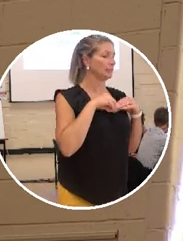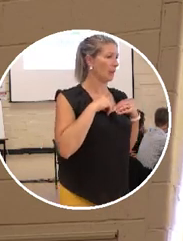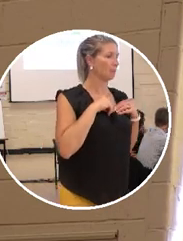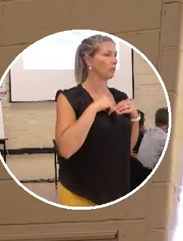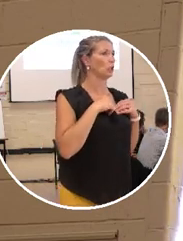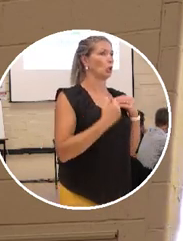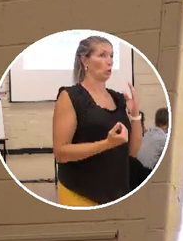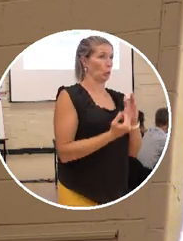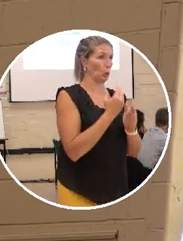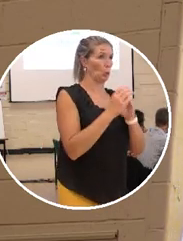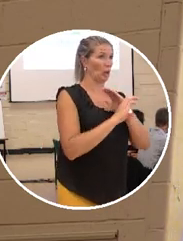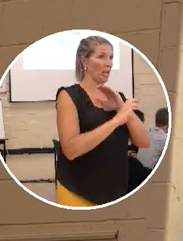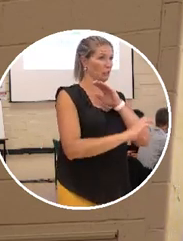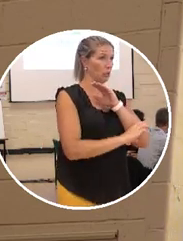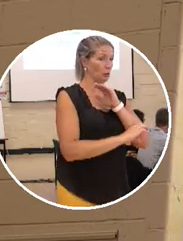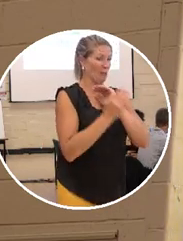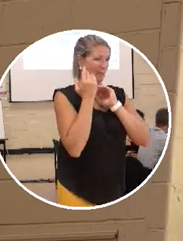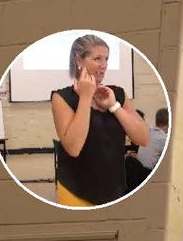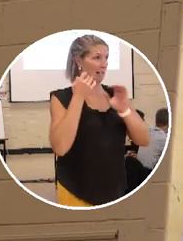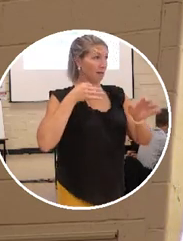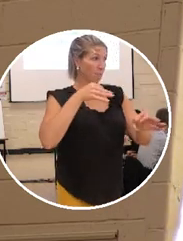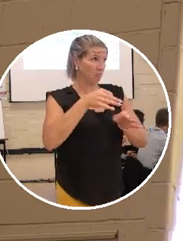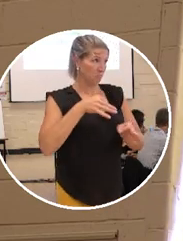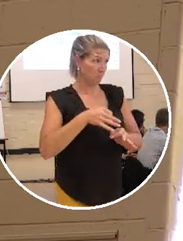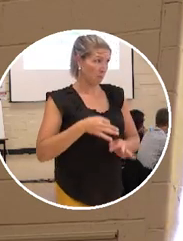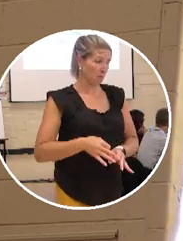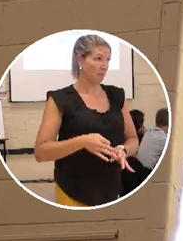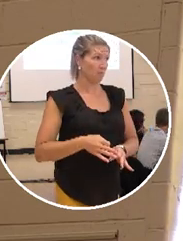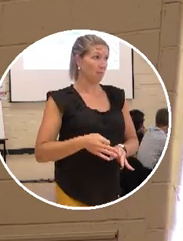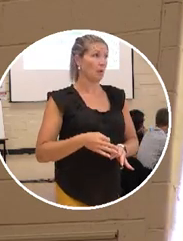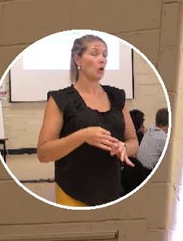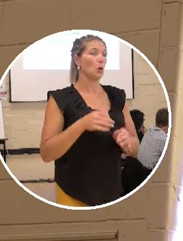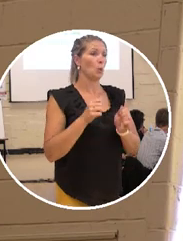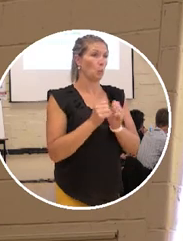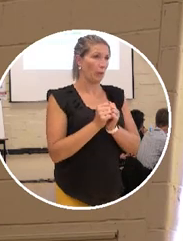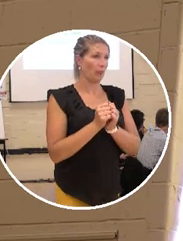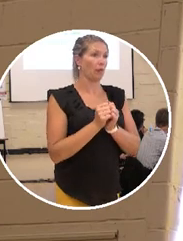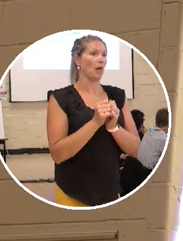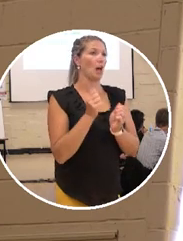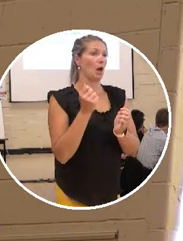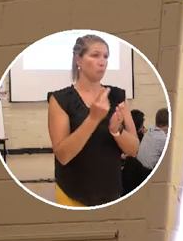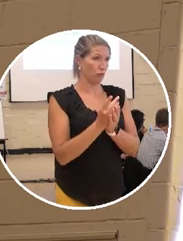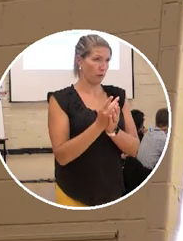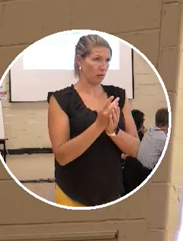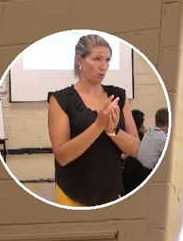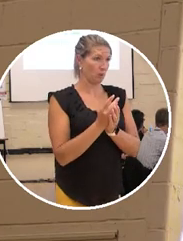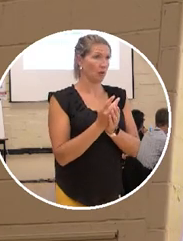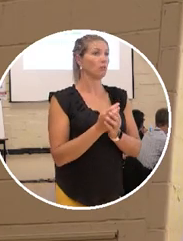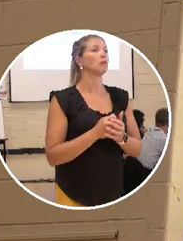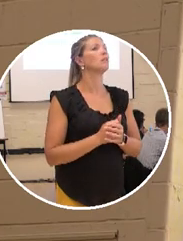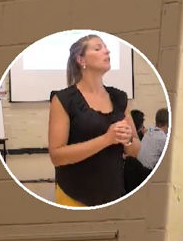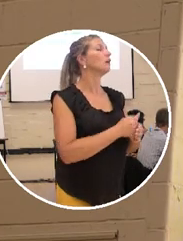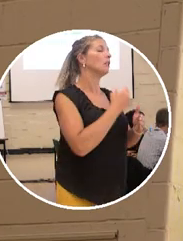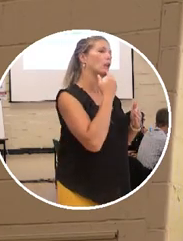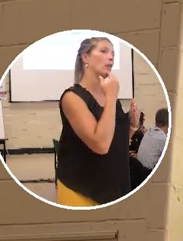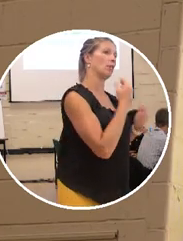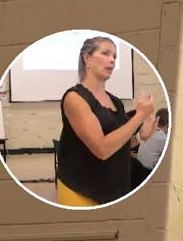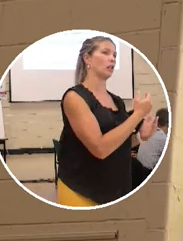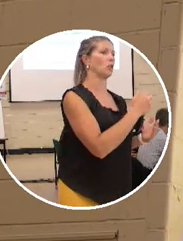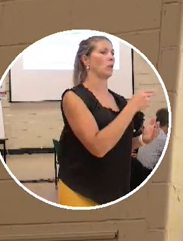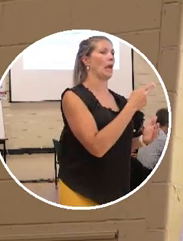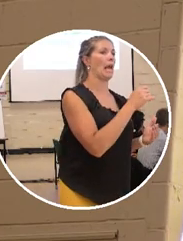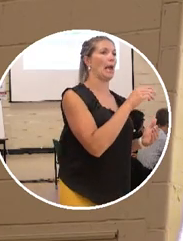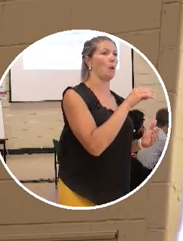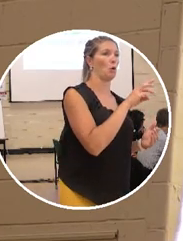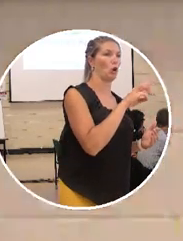the amendments as outlined, pending ministerial approval. Thank you, Hayward. Do I have a seconder